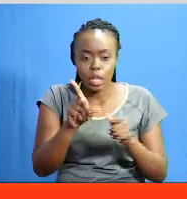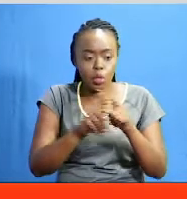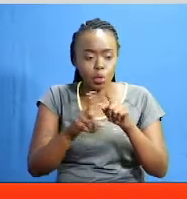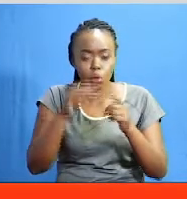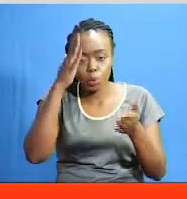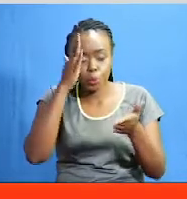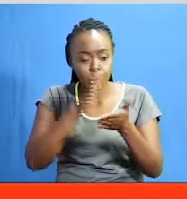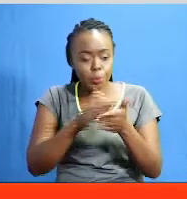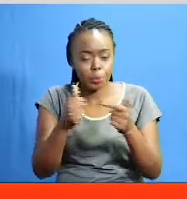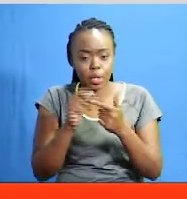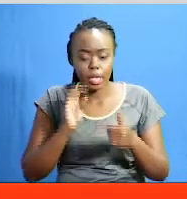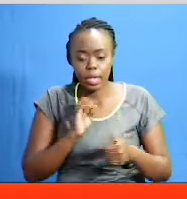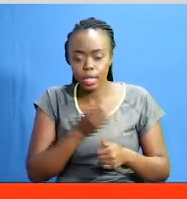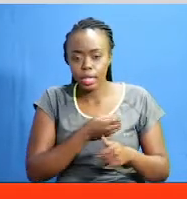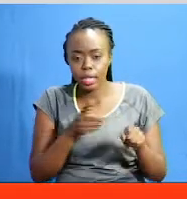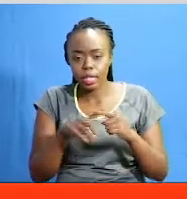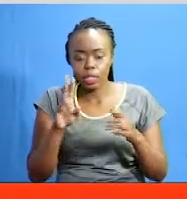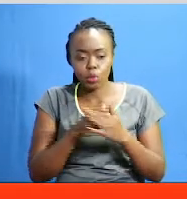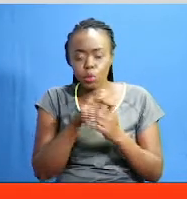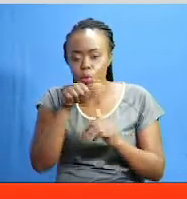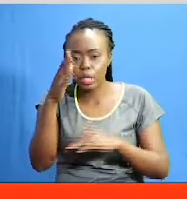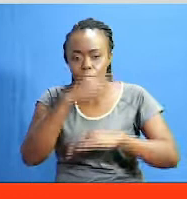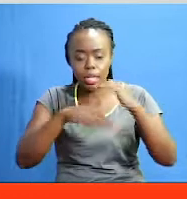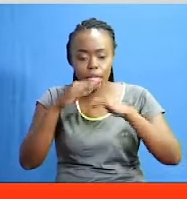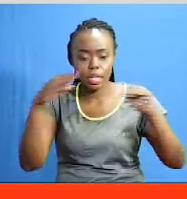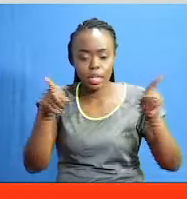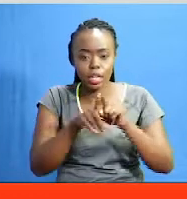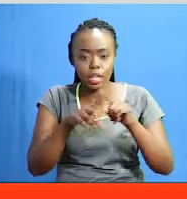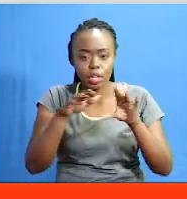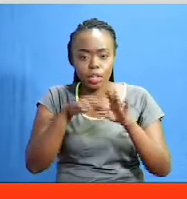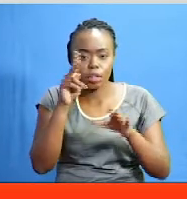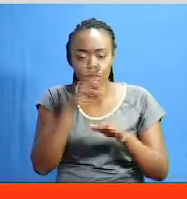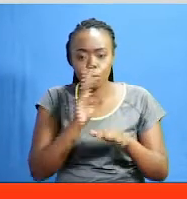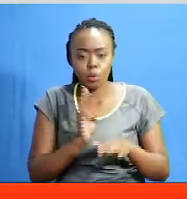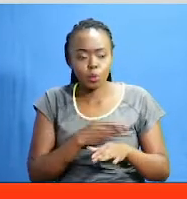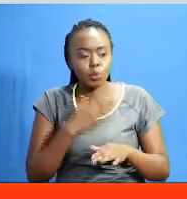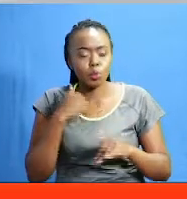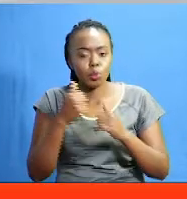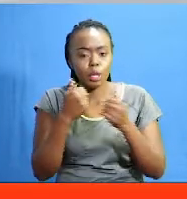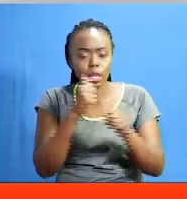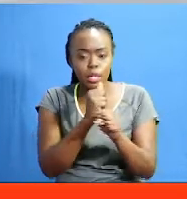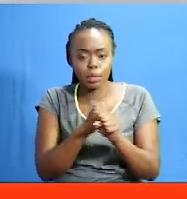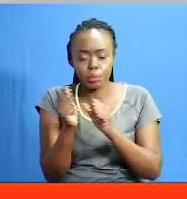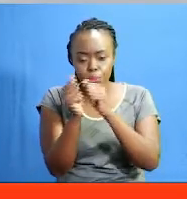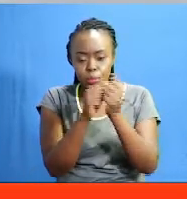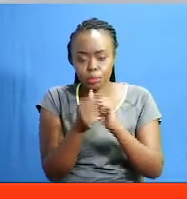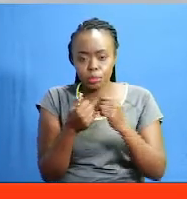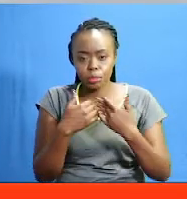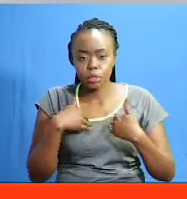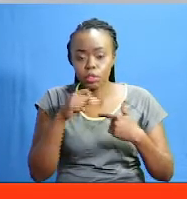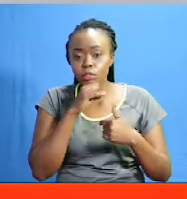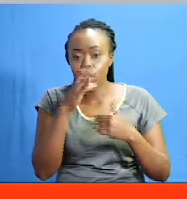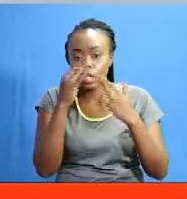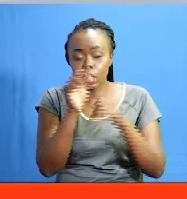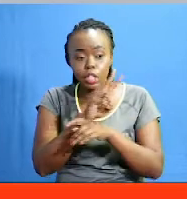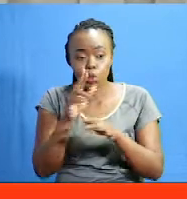KU. And we believe that KU will be our linkage to other universities also in Kenya. We want to have partnerships. The Kenyatta